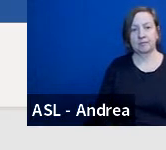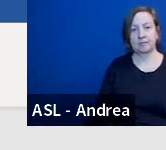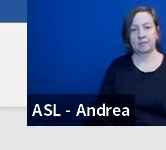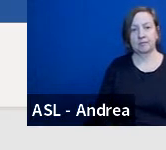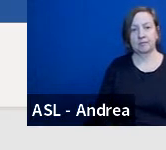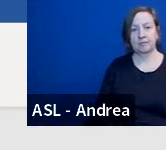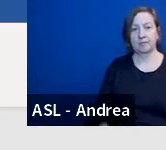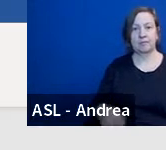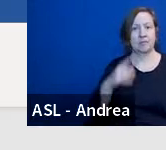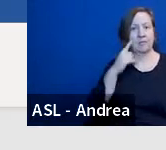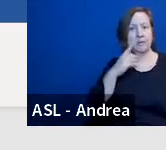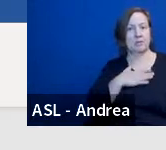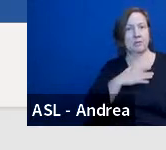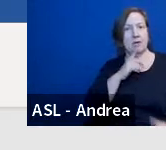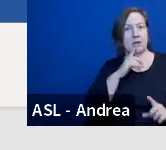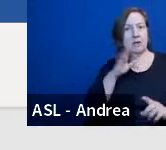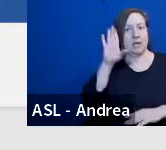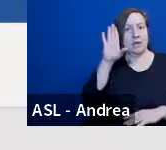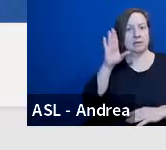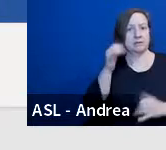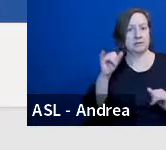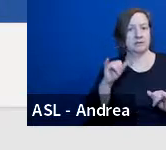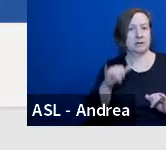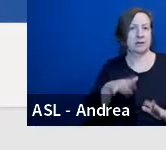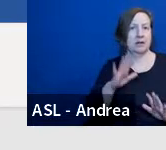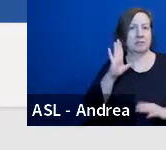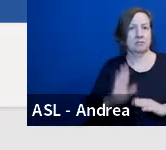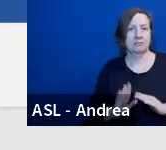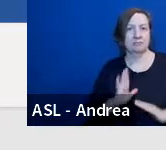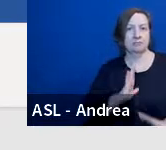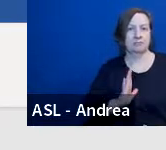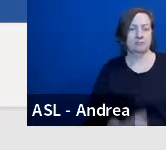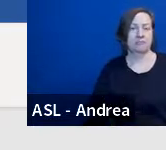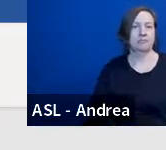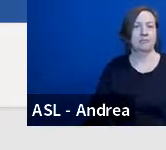think my hand's just still up. I'm going to lower it. I